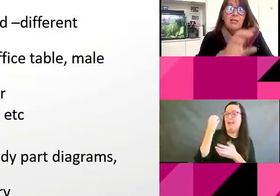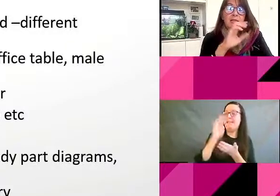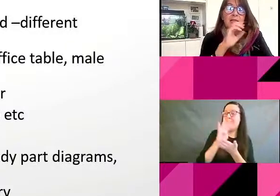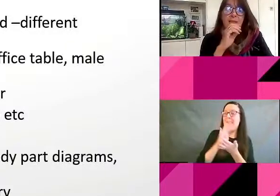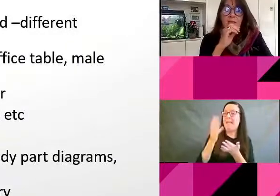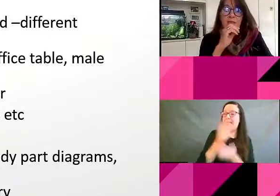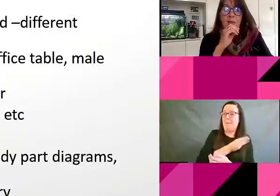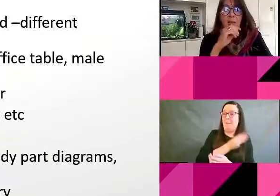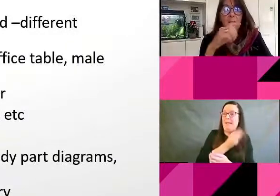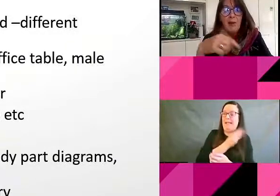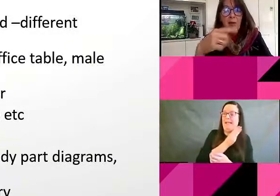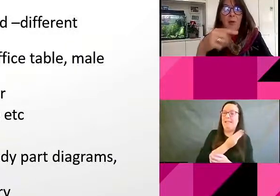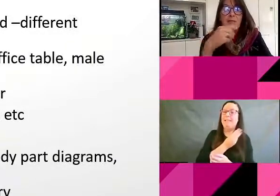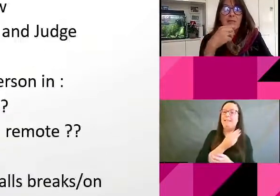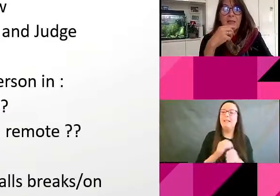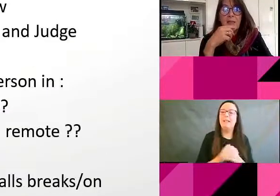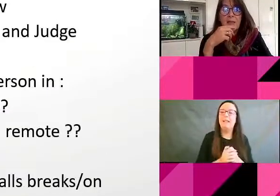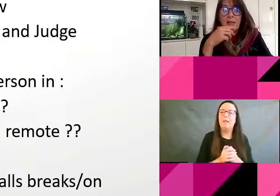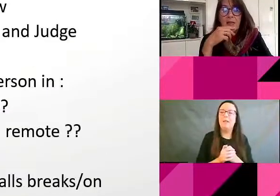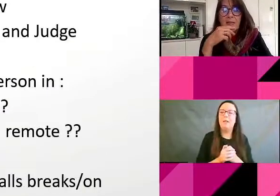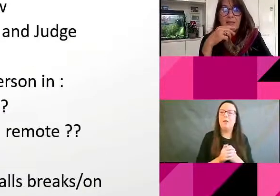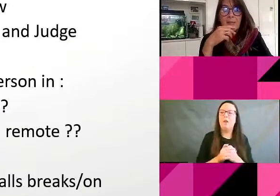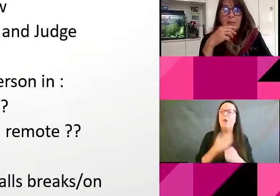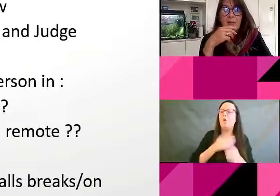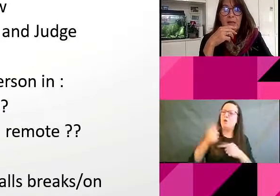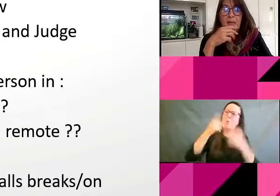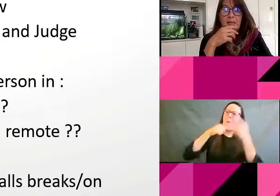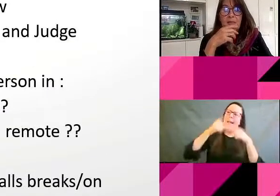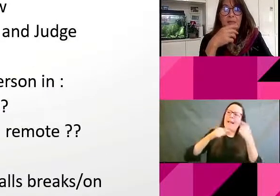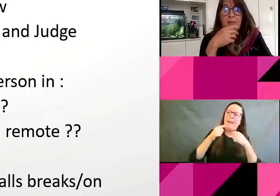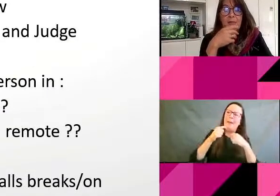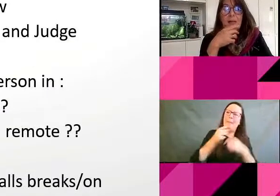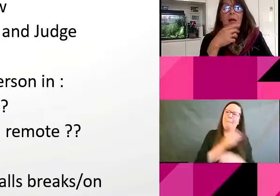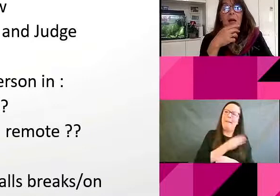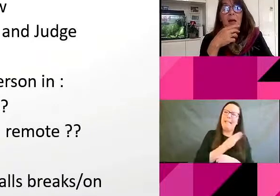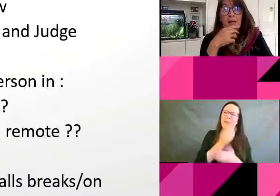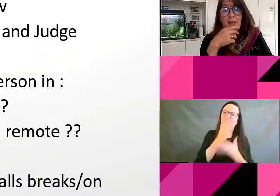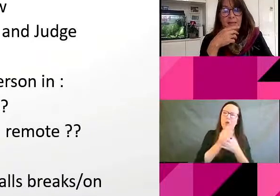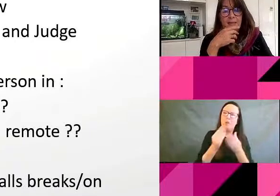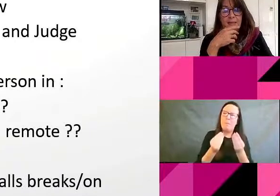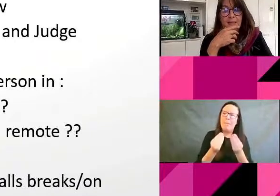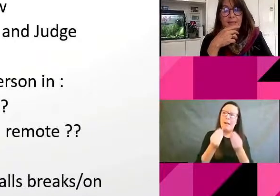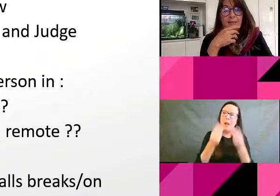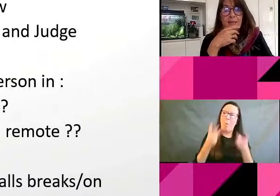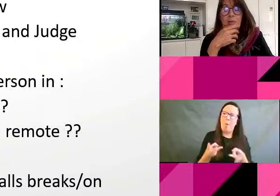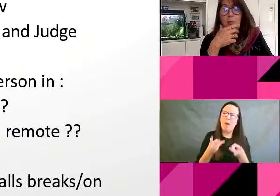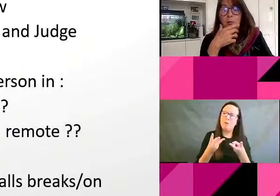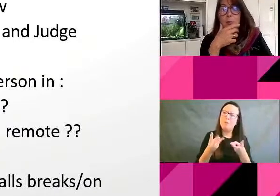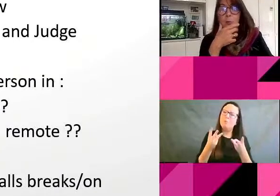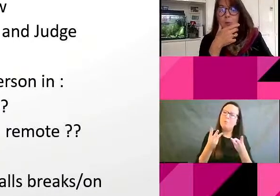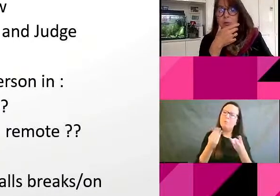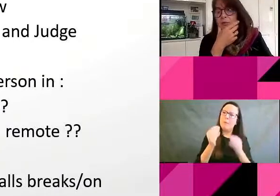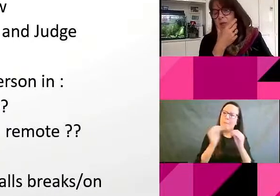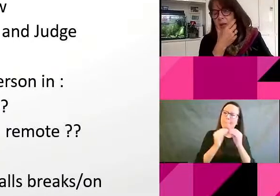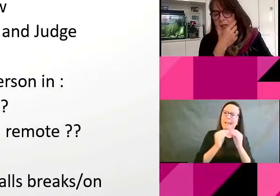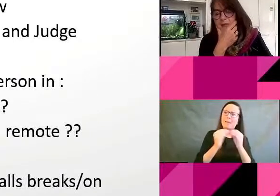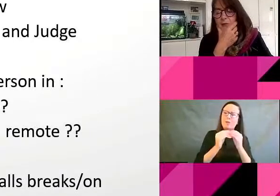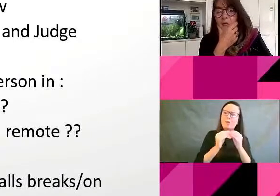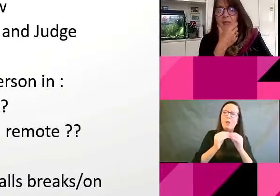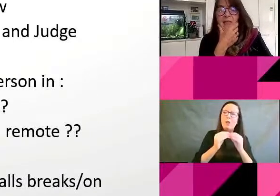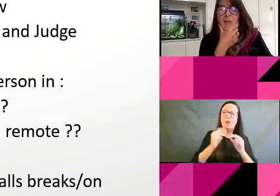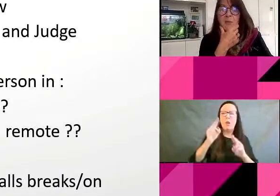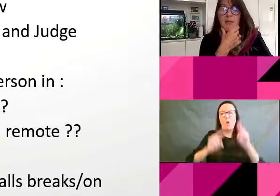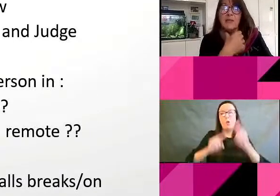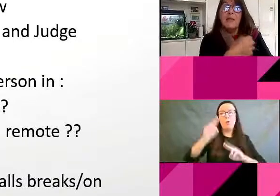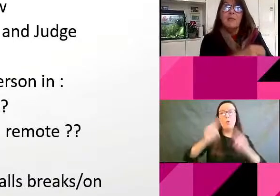19. Actually, there's just going back one slide there. There's something I'd like to really highlight. This is a new move in the last